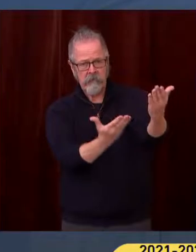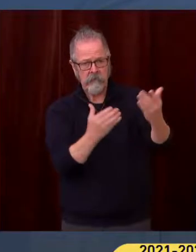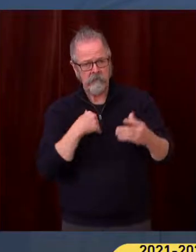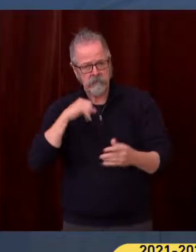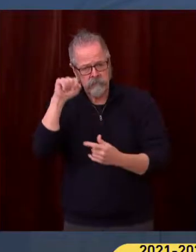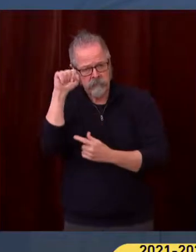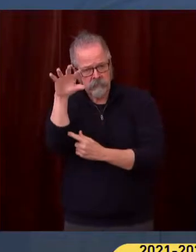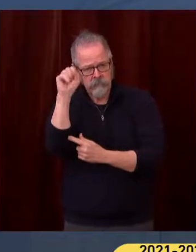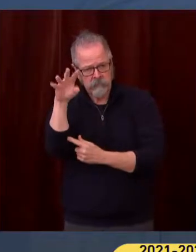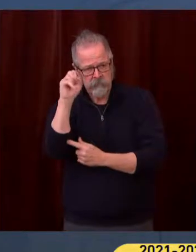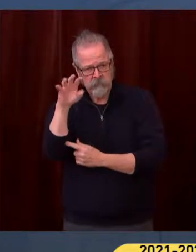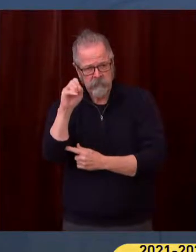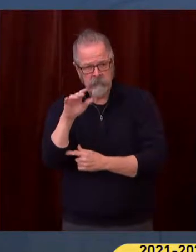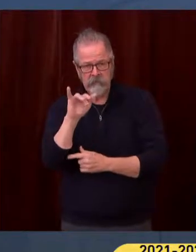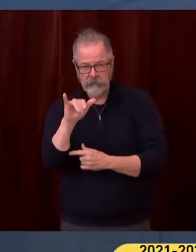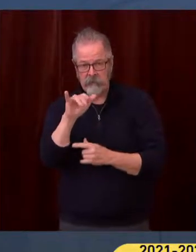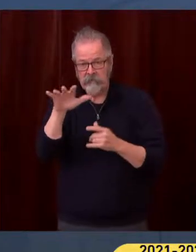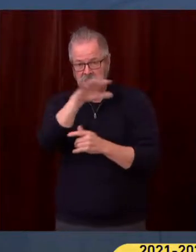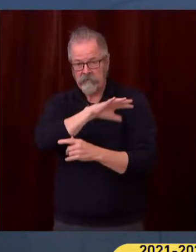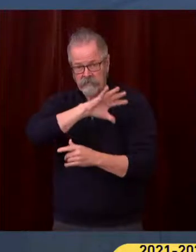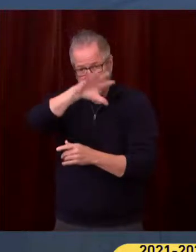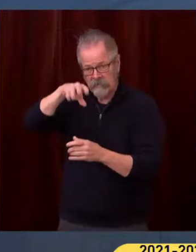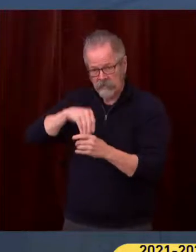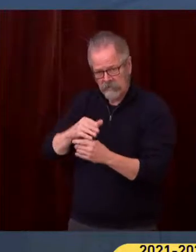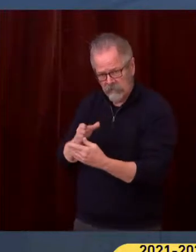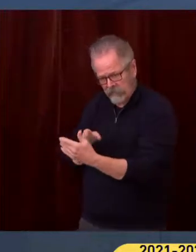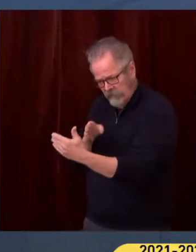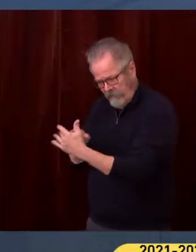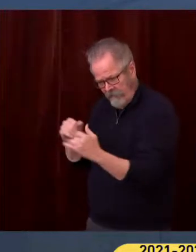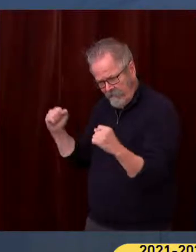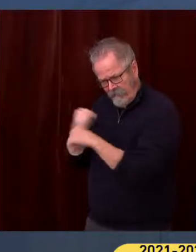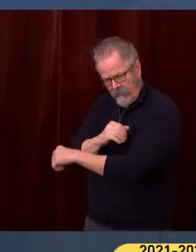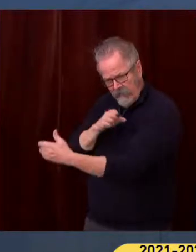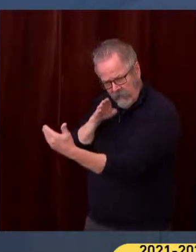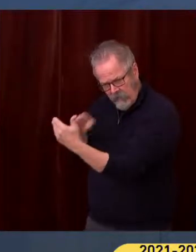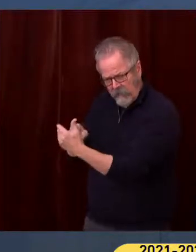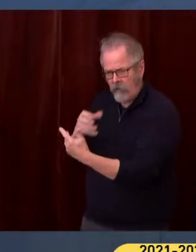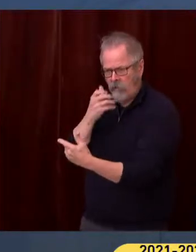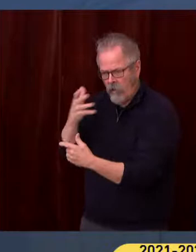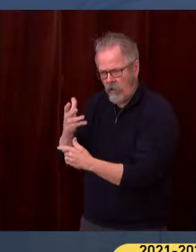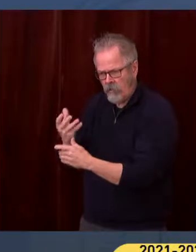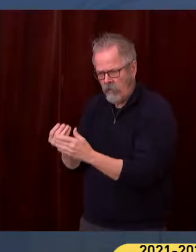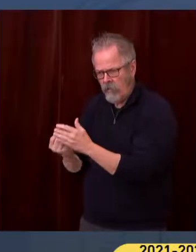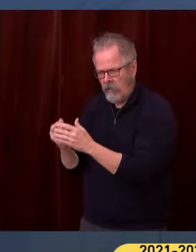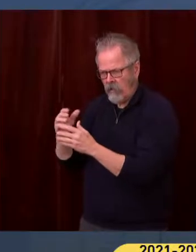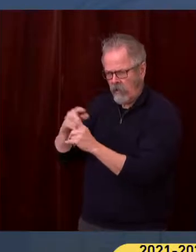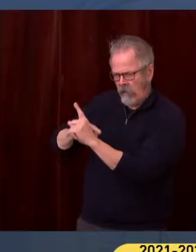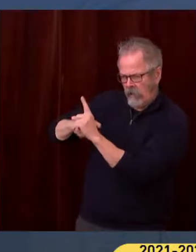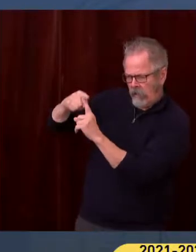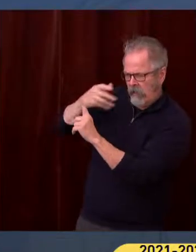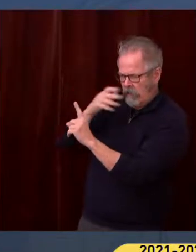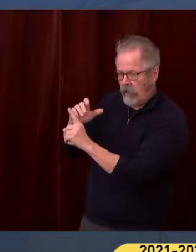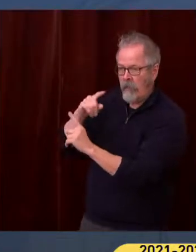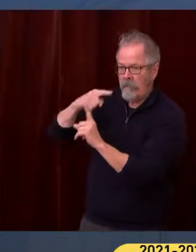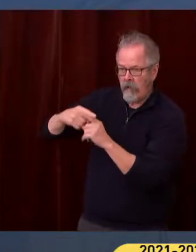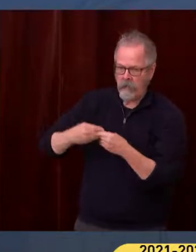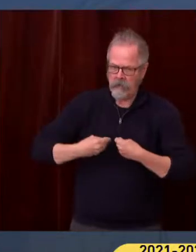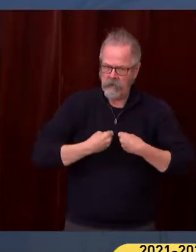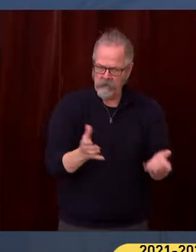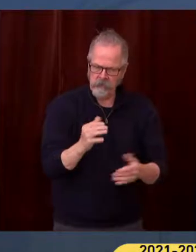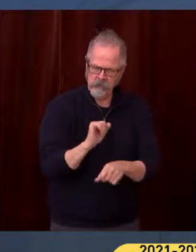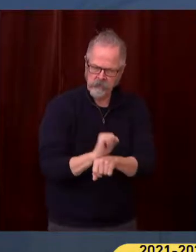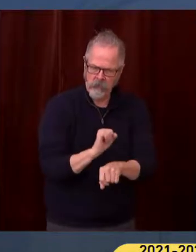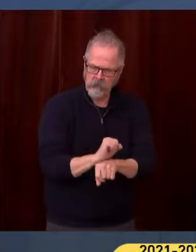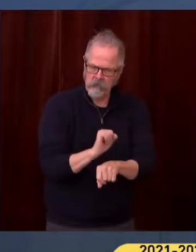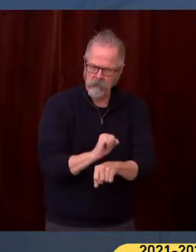in so many decades because we've embraced both concepts. We honor science rather than ignoring it. And we